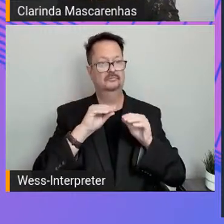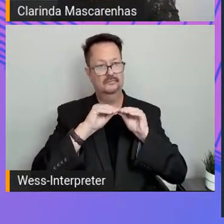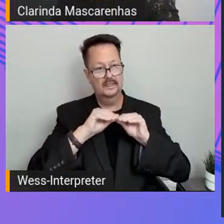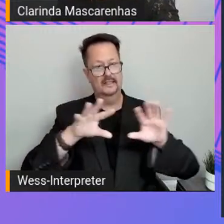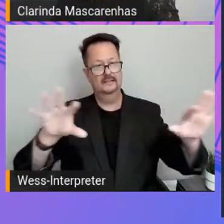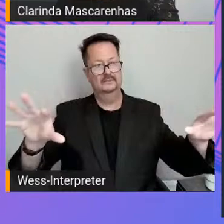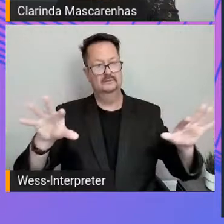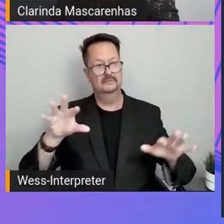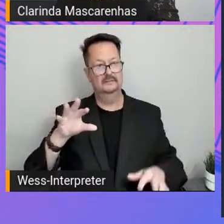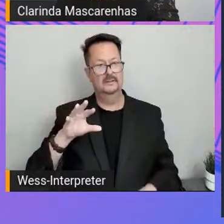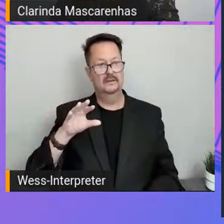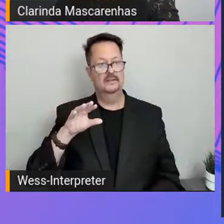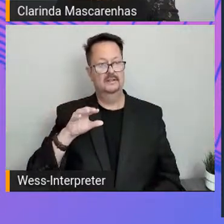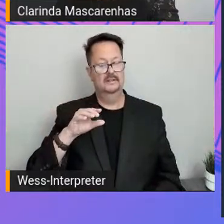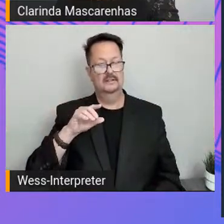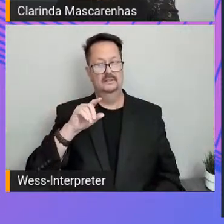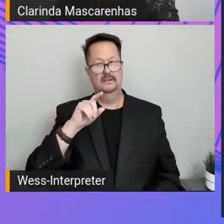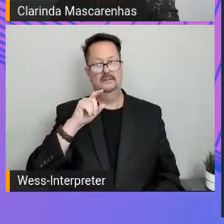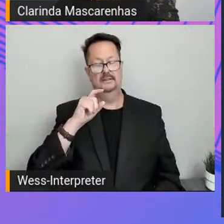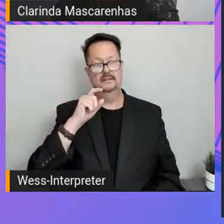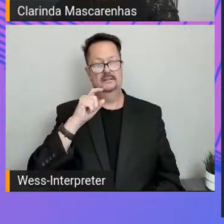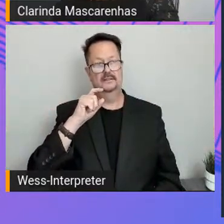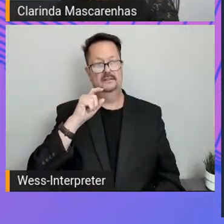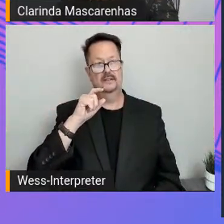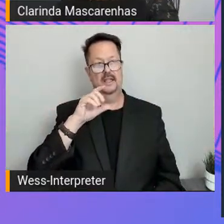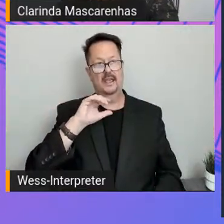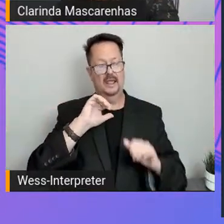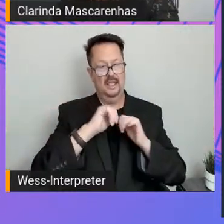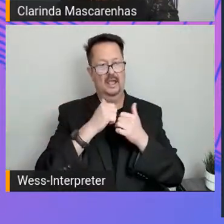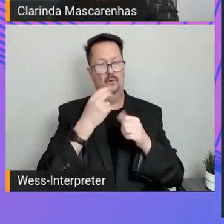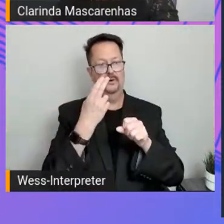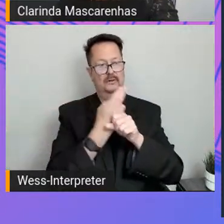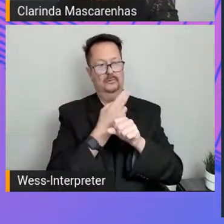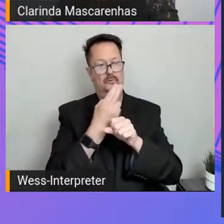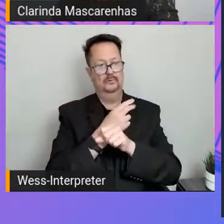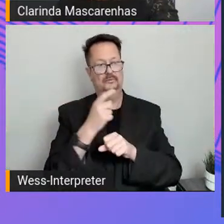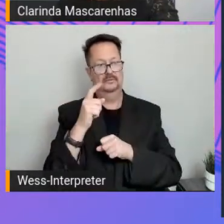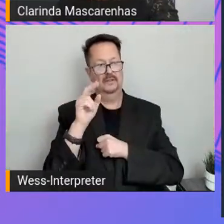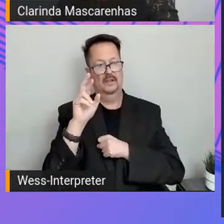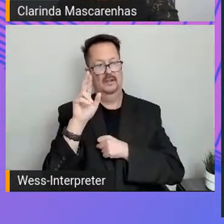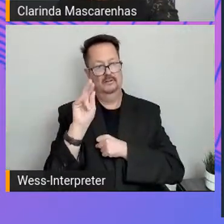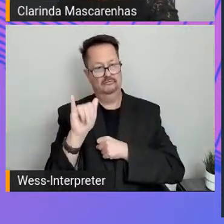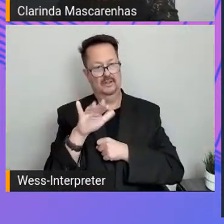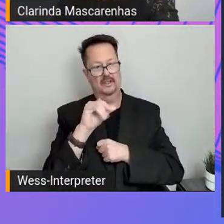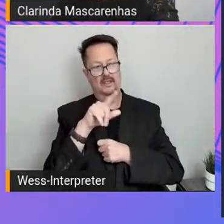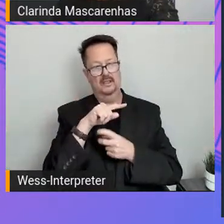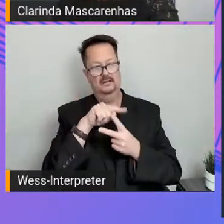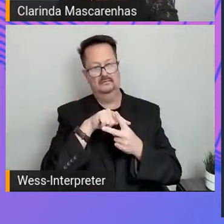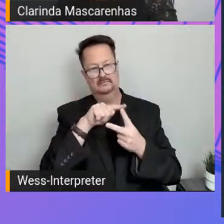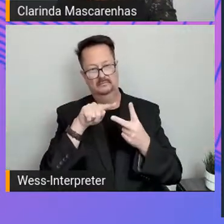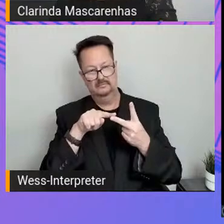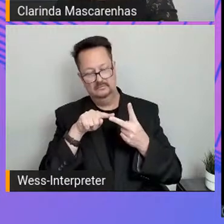VPC and X-Ray support, and how we use them together to benefit our customers.